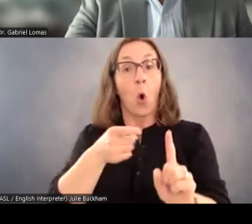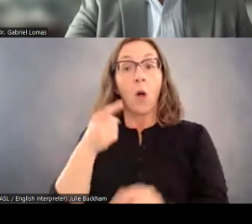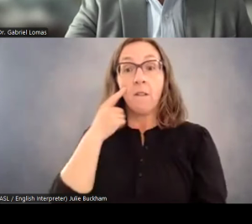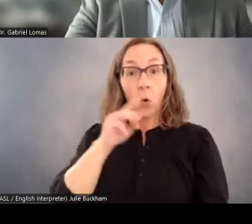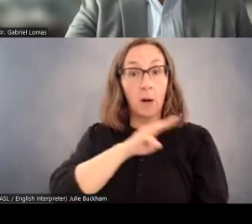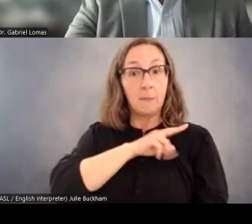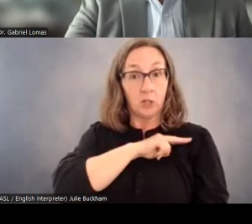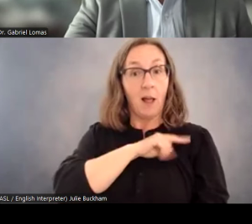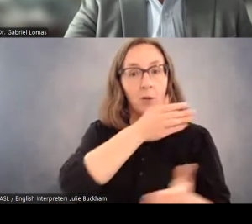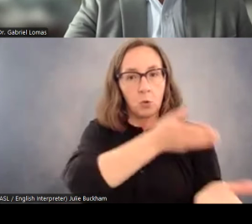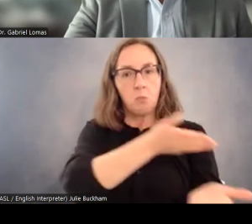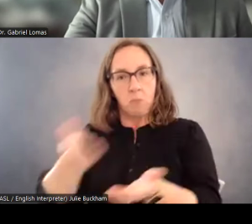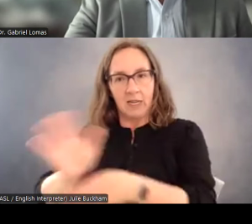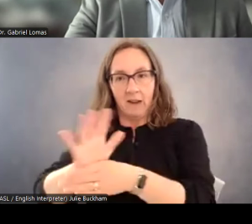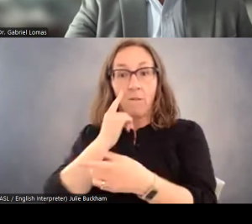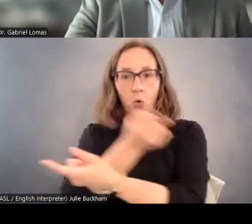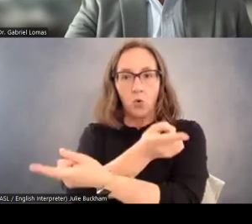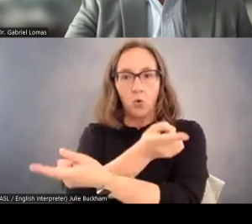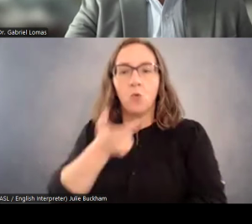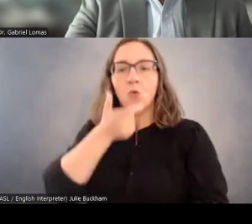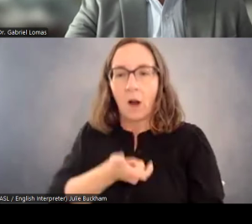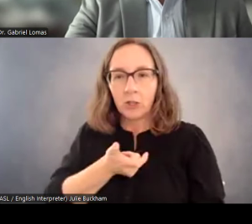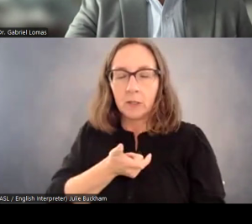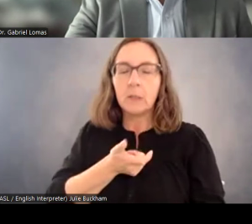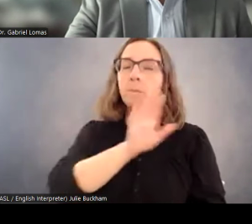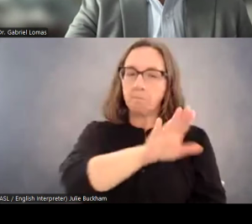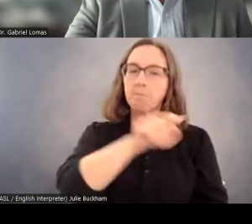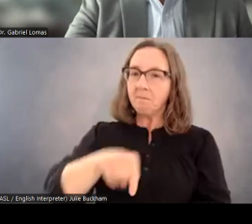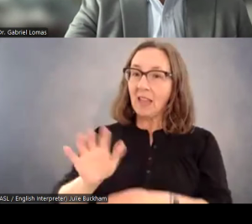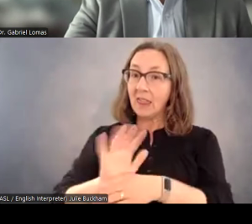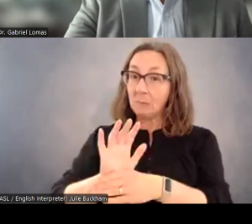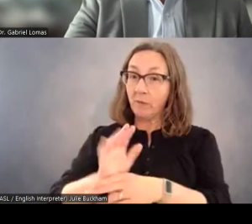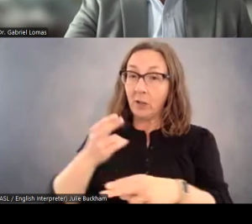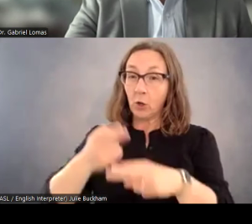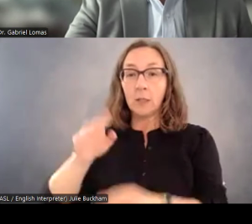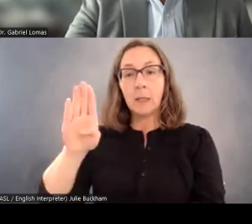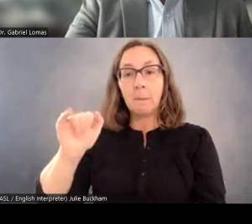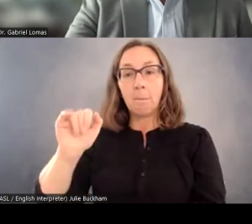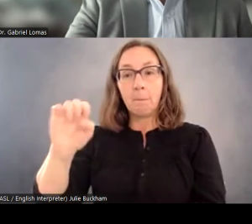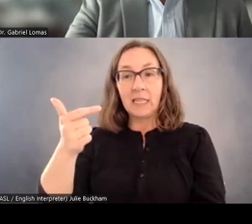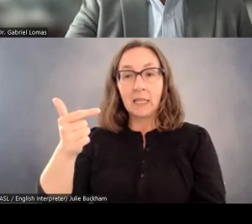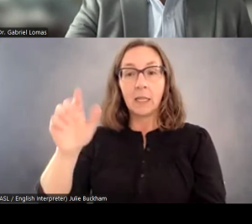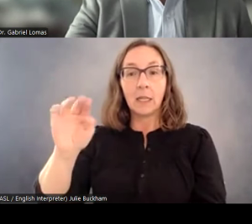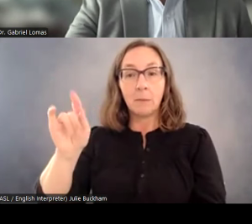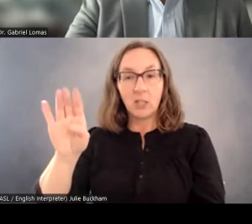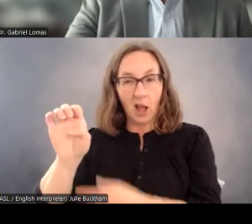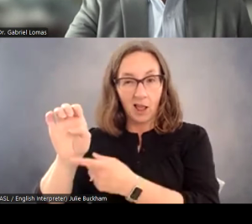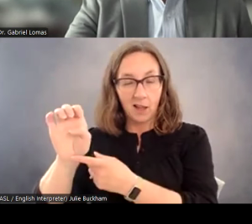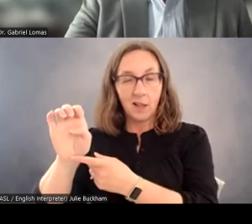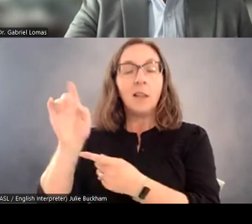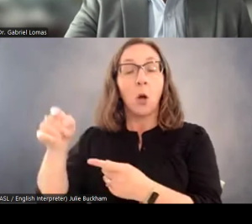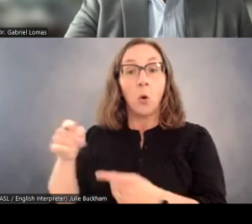to you. Now, being Michelle sort of encapsulates everything that Dr. Lomas talked about when he